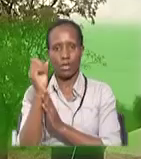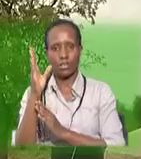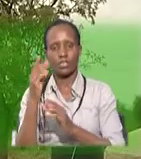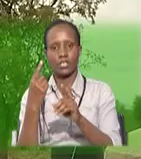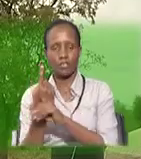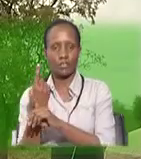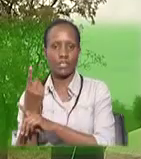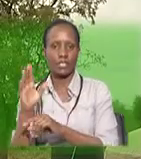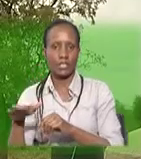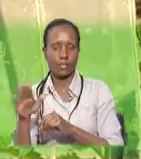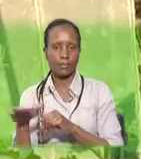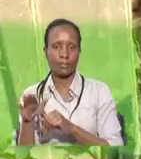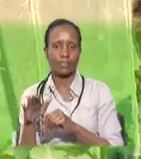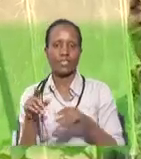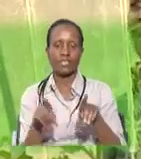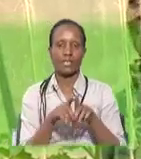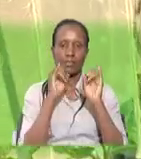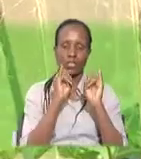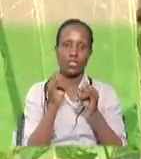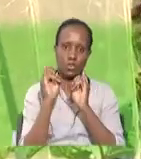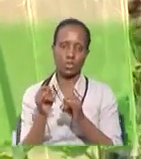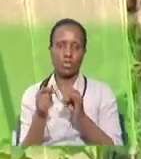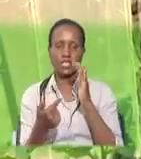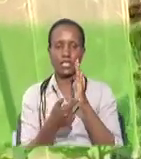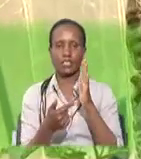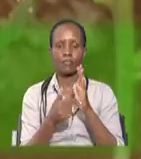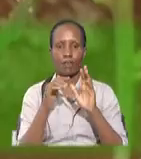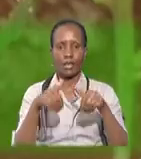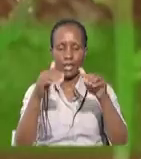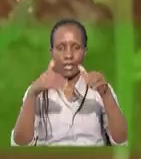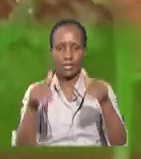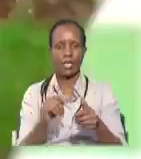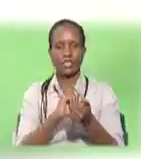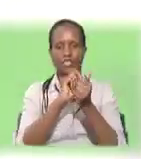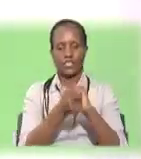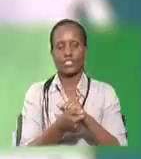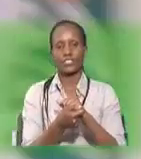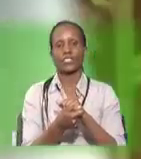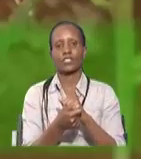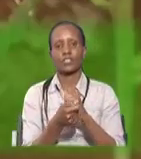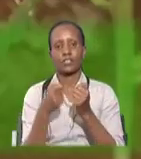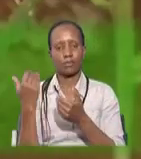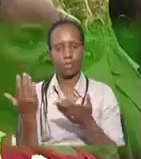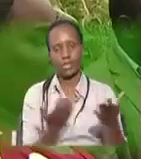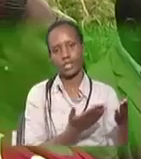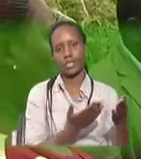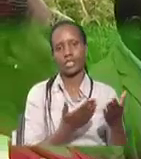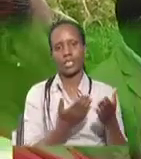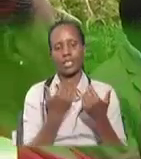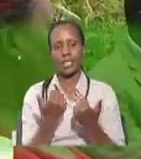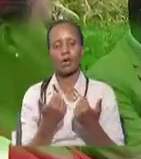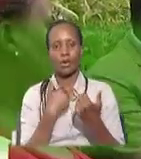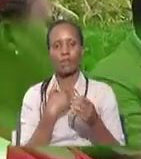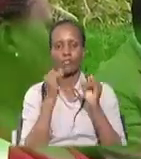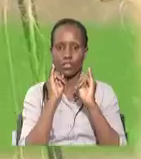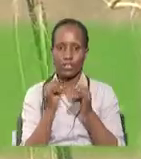regions. Inefficient irrigation techniques such as furrows are being replaced with cost-effective methods, resulting